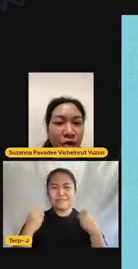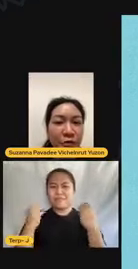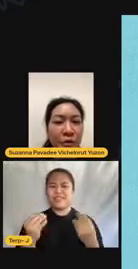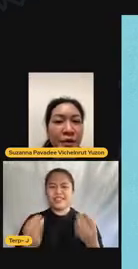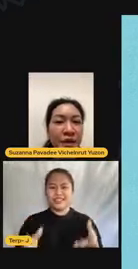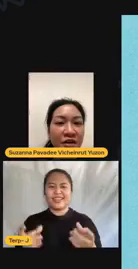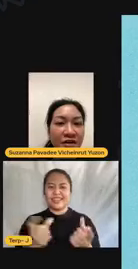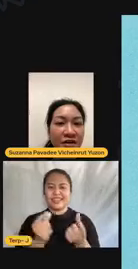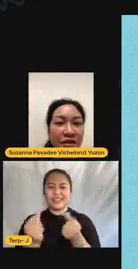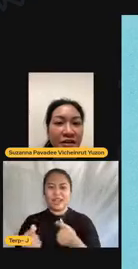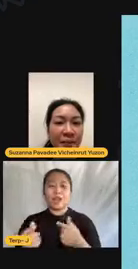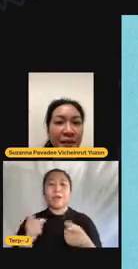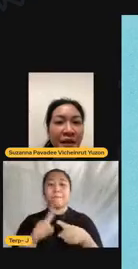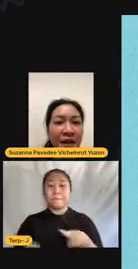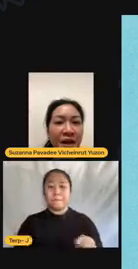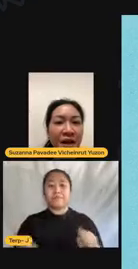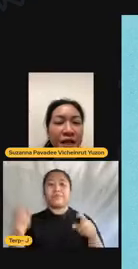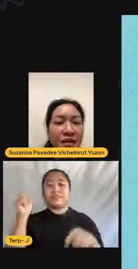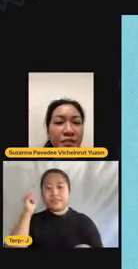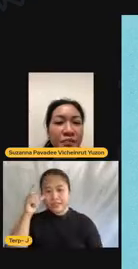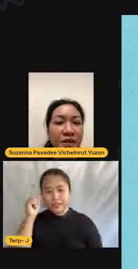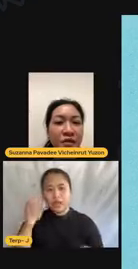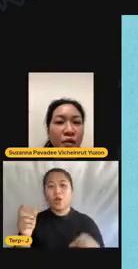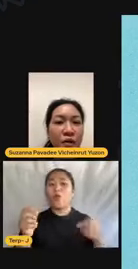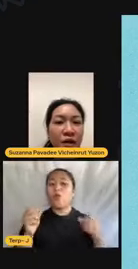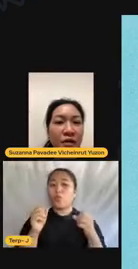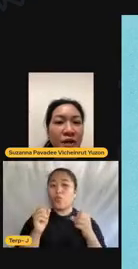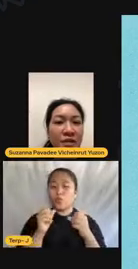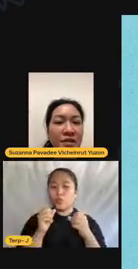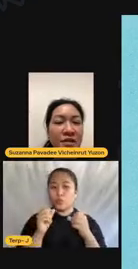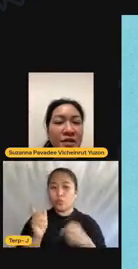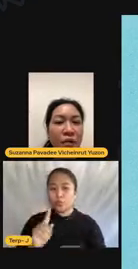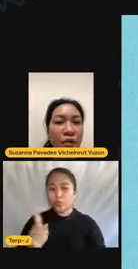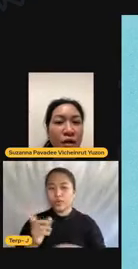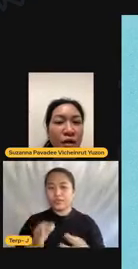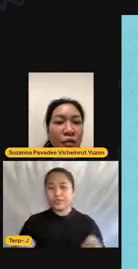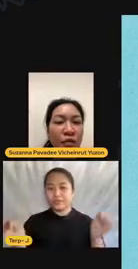what's important, what we need her to learn. So, you know,